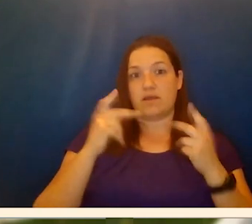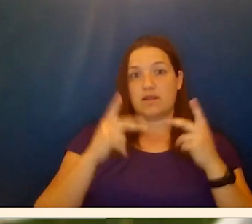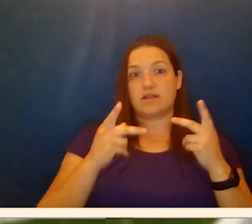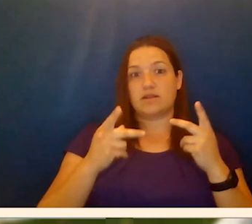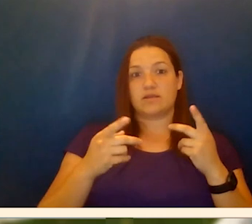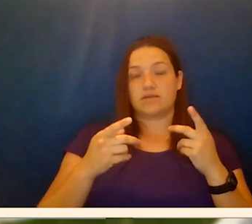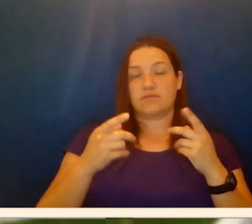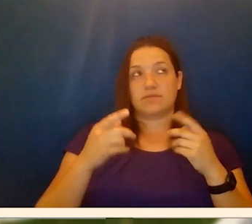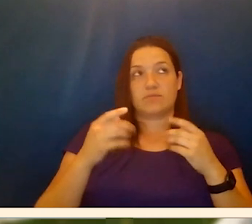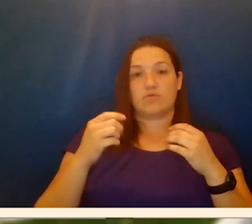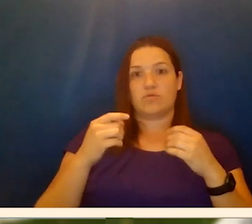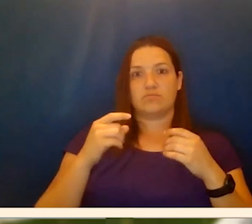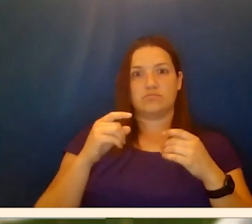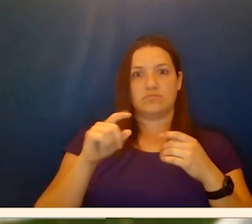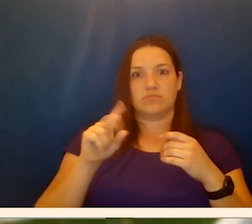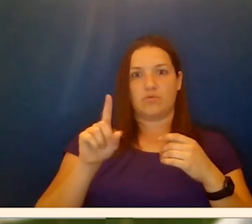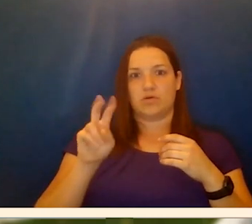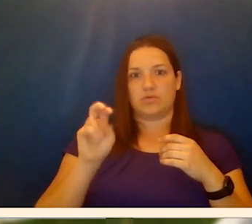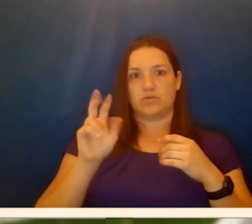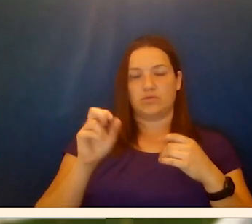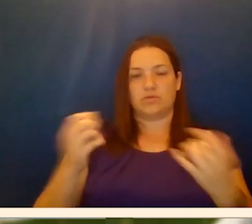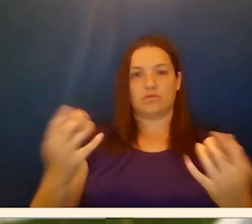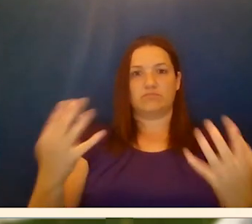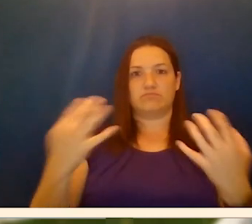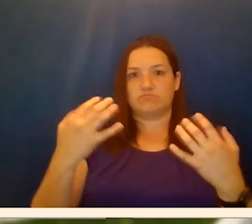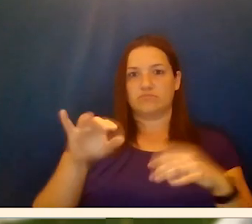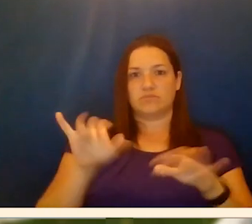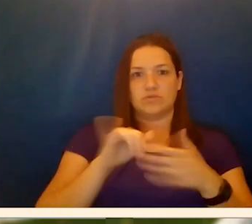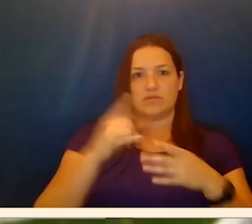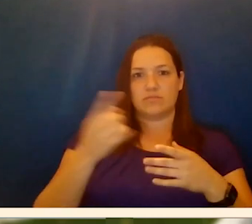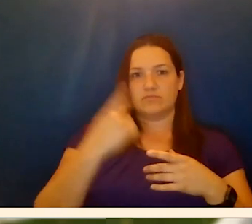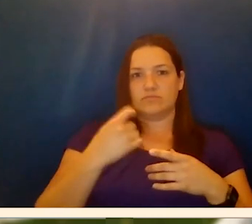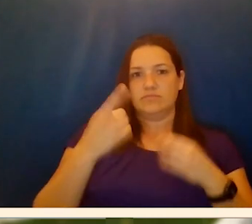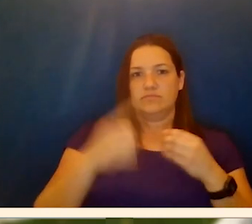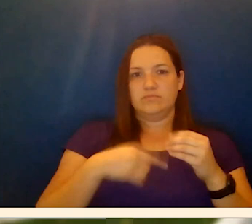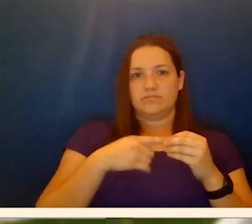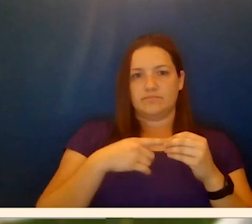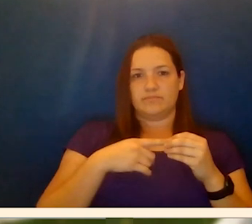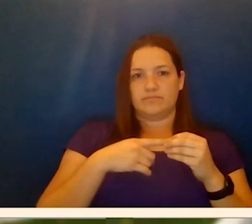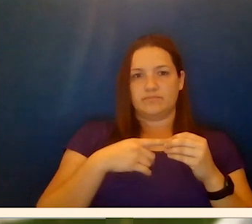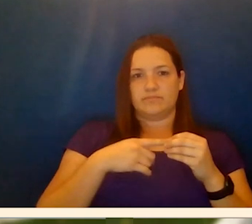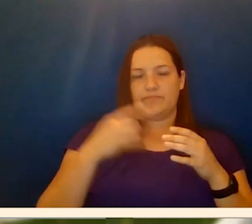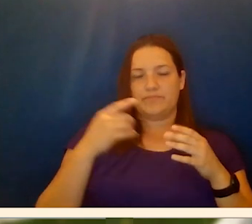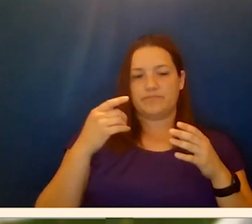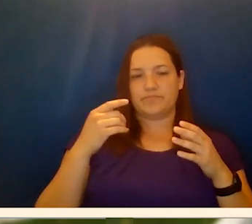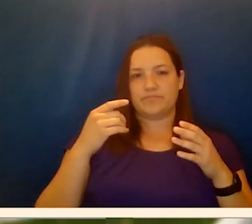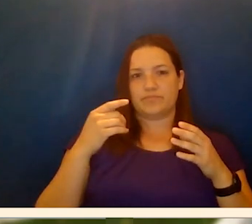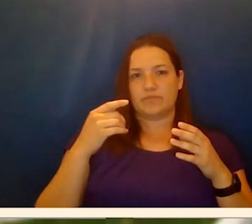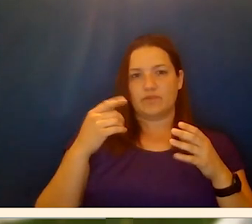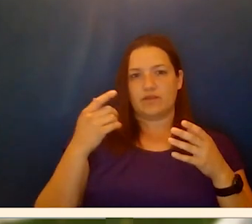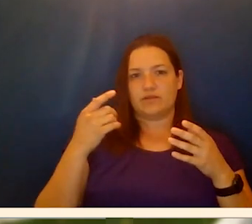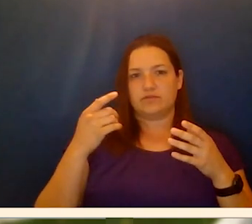well. But we got a question from somebody that said they were affiliated with the Visalia Unified School